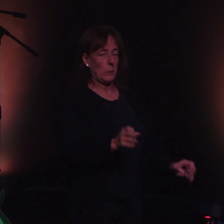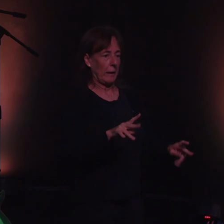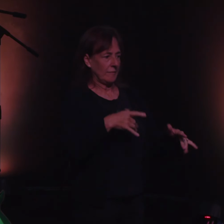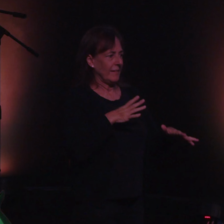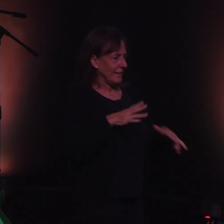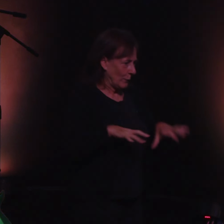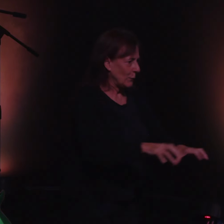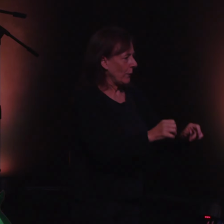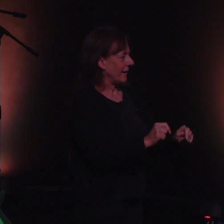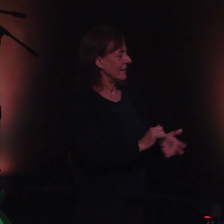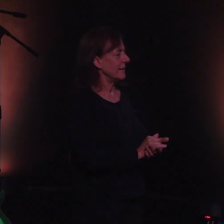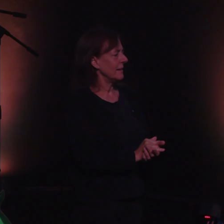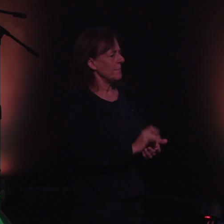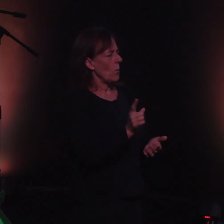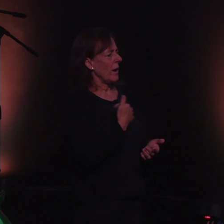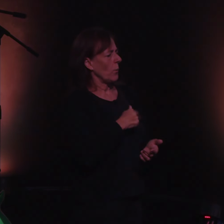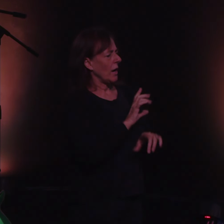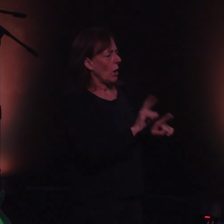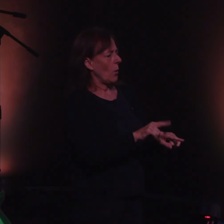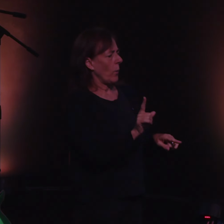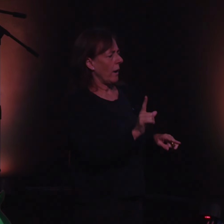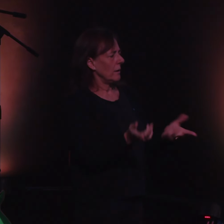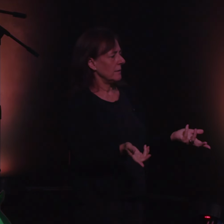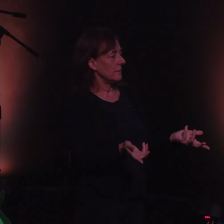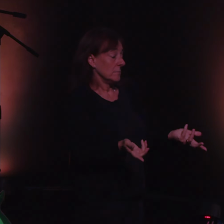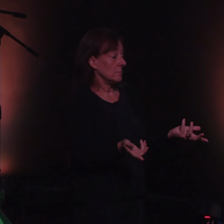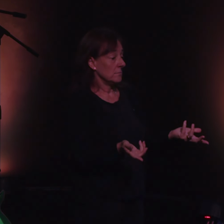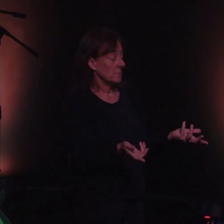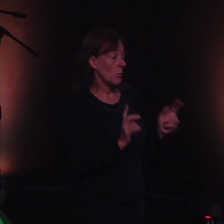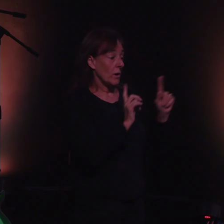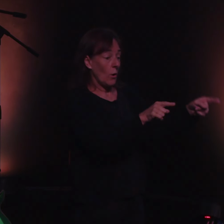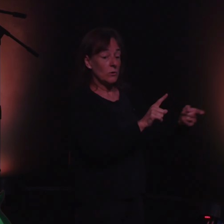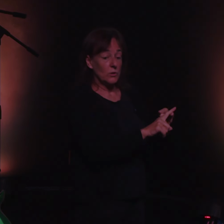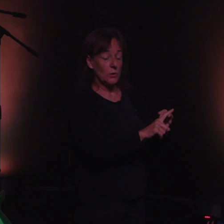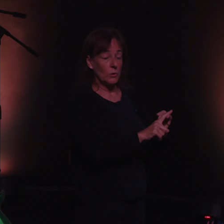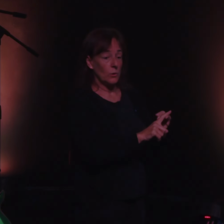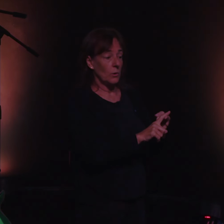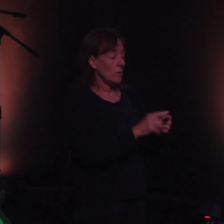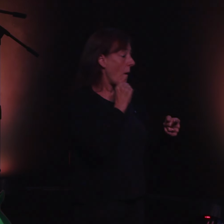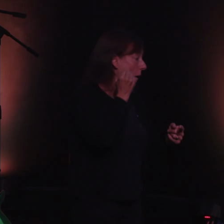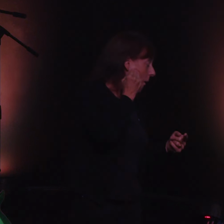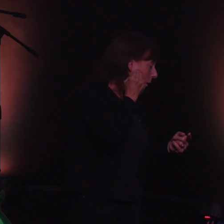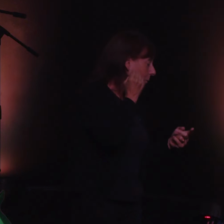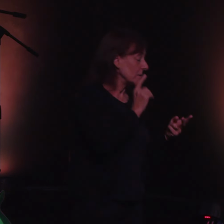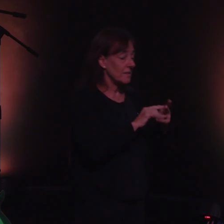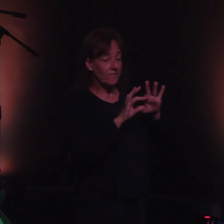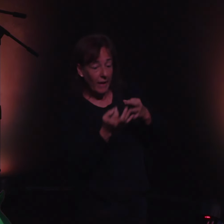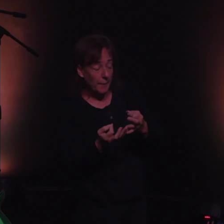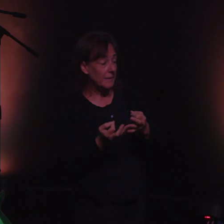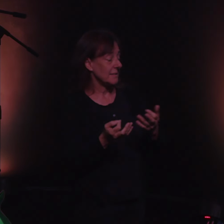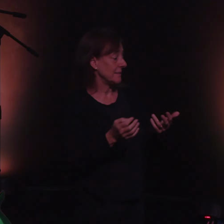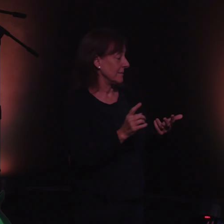Jesus. And we talked about where do we go? Well, we go to our local area, into our homes, into our